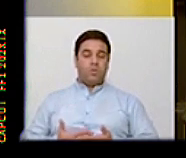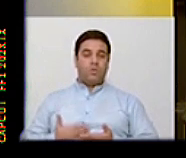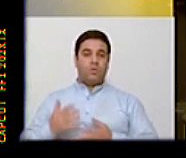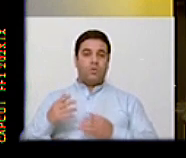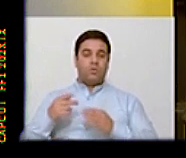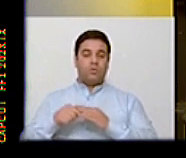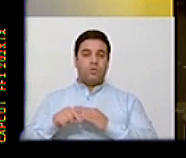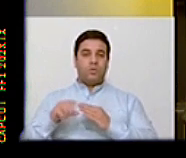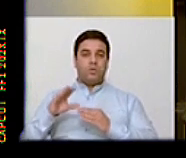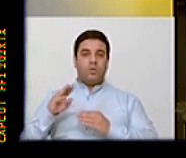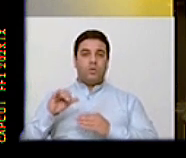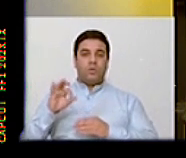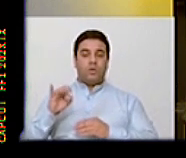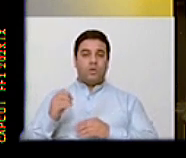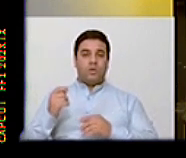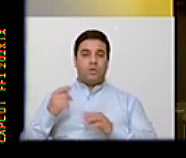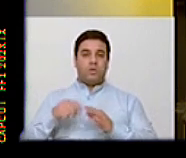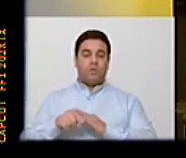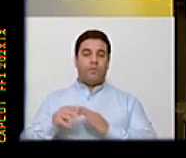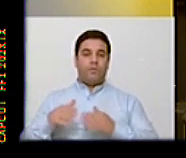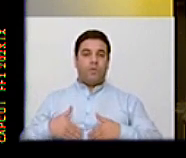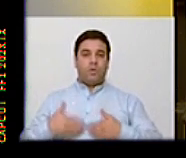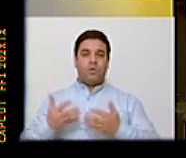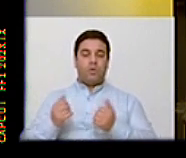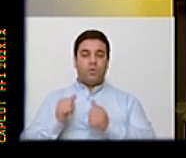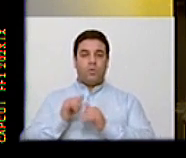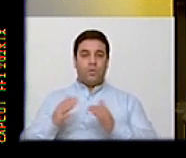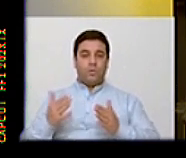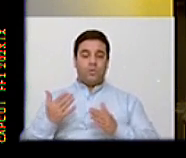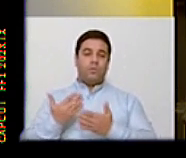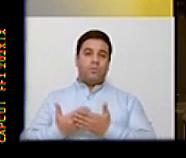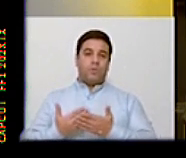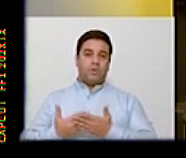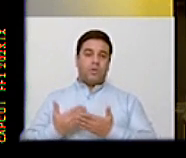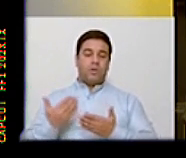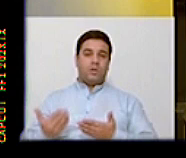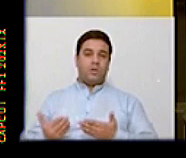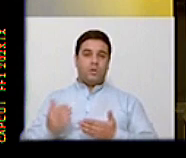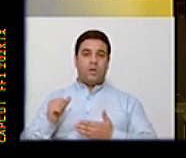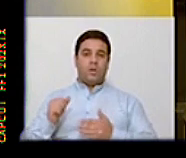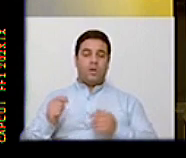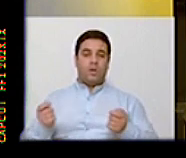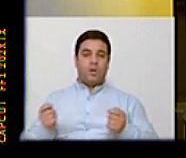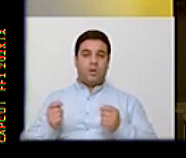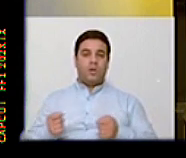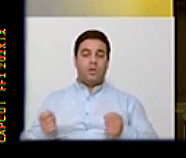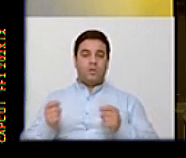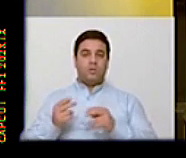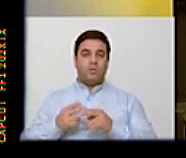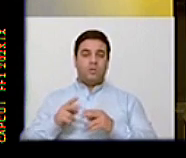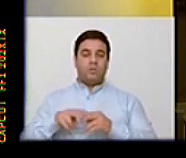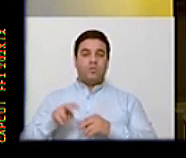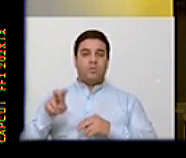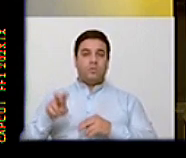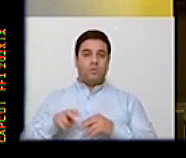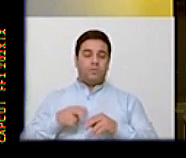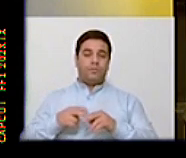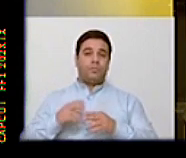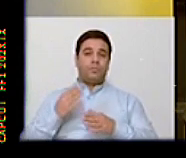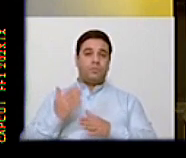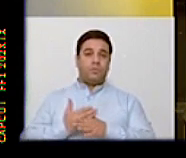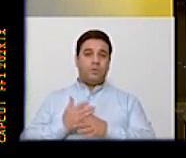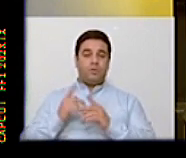so'nuvchi tebranishlardan deyarli foydalana olmaymiz. Masalan, olaylik, arg'imchoq uchayotgan bolaga yordam berish